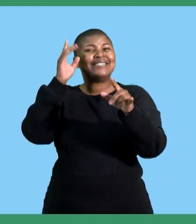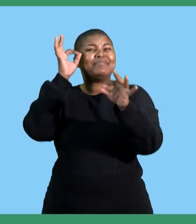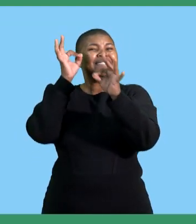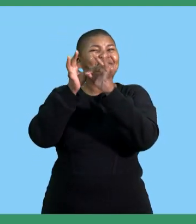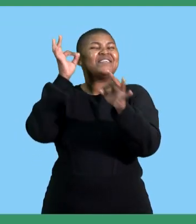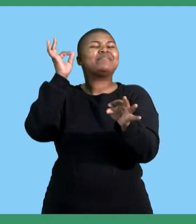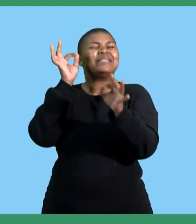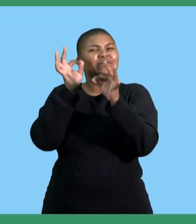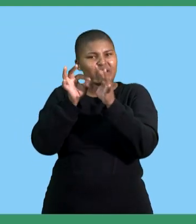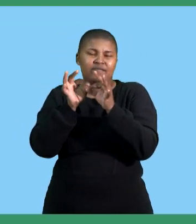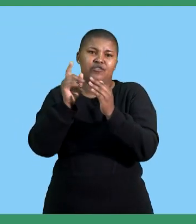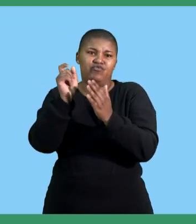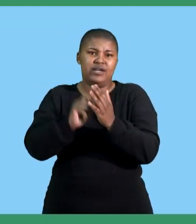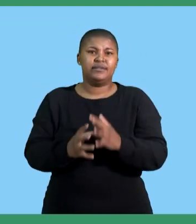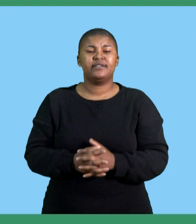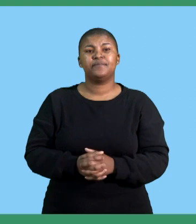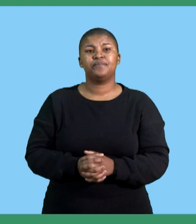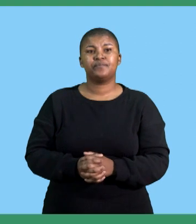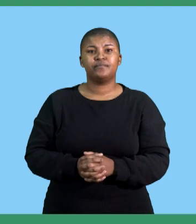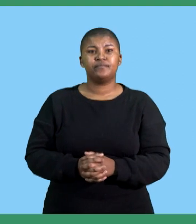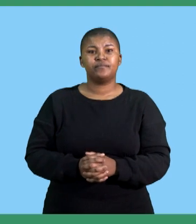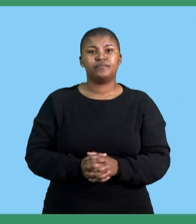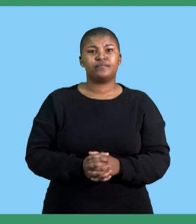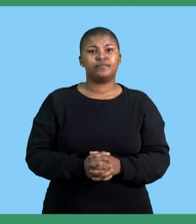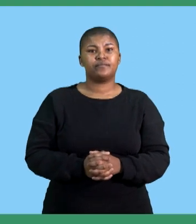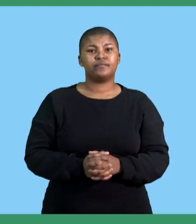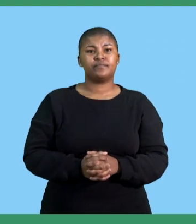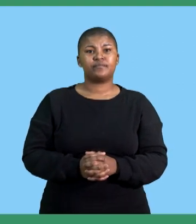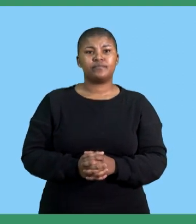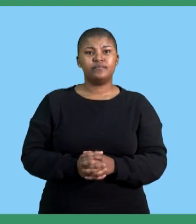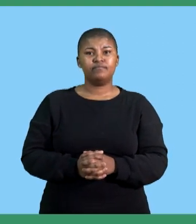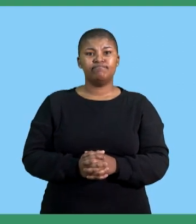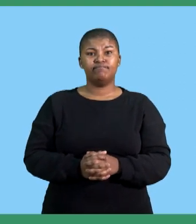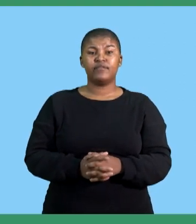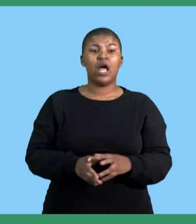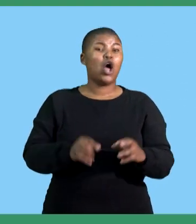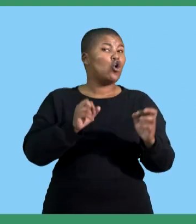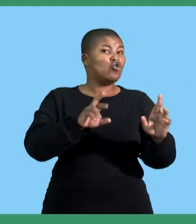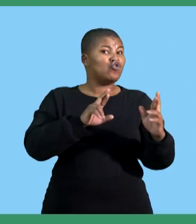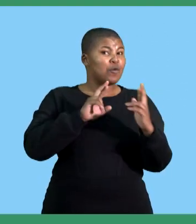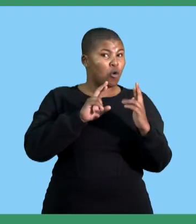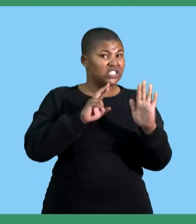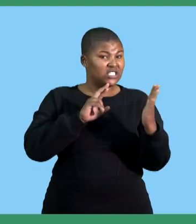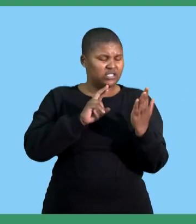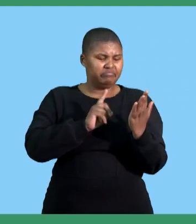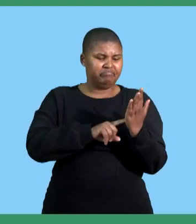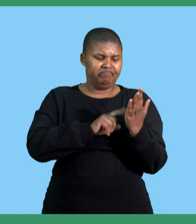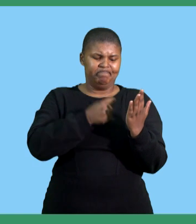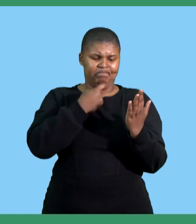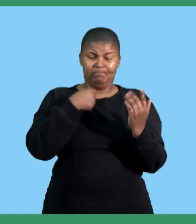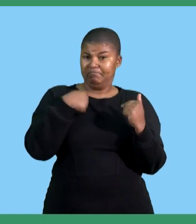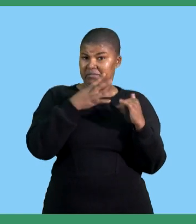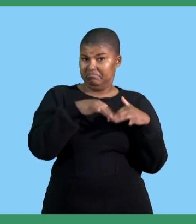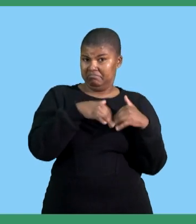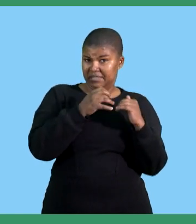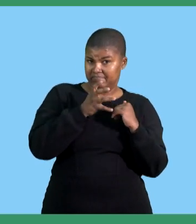specific target audience of the report. Then do research to gather data. So you need to make sure